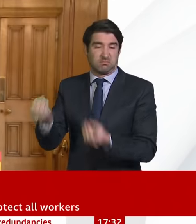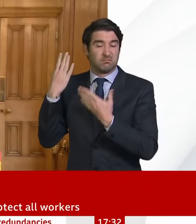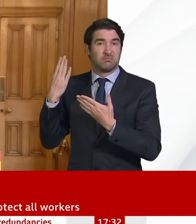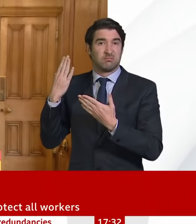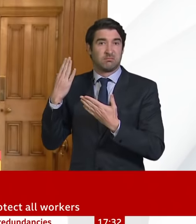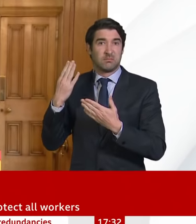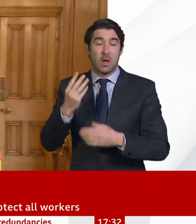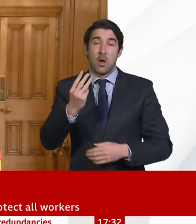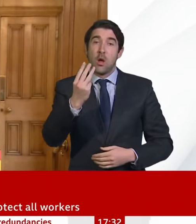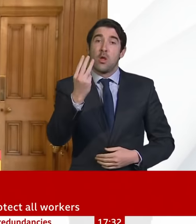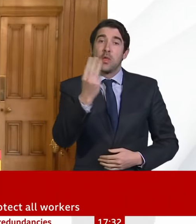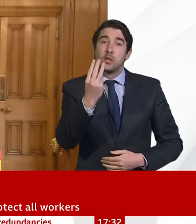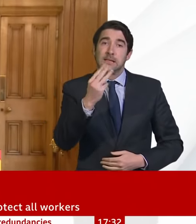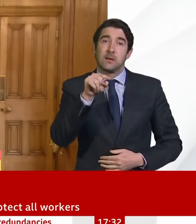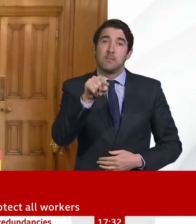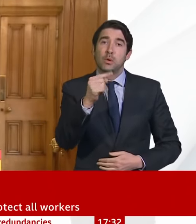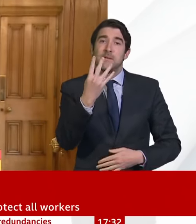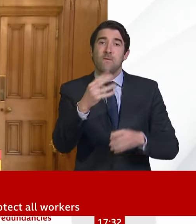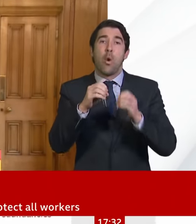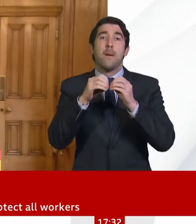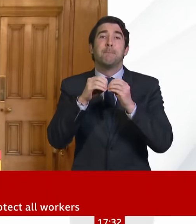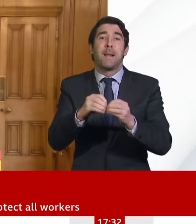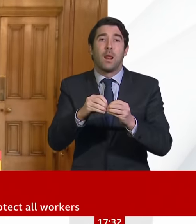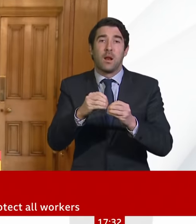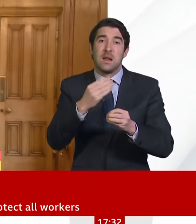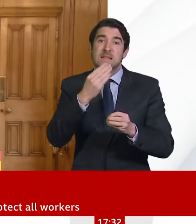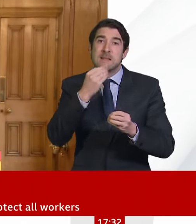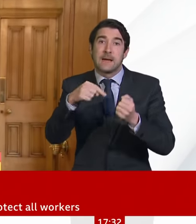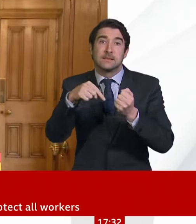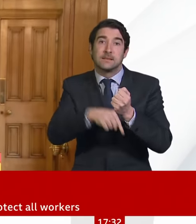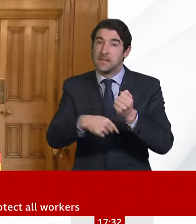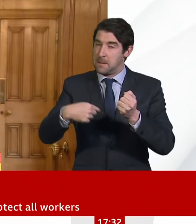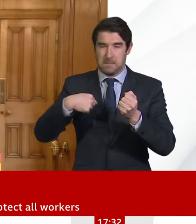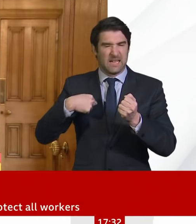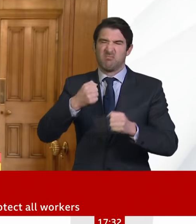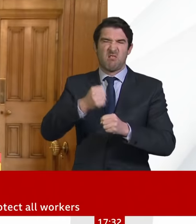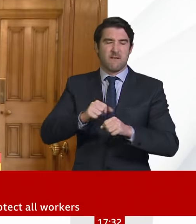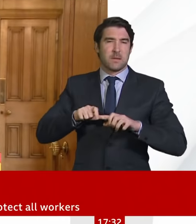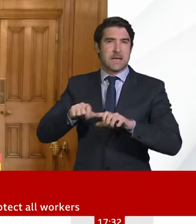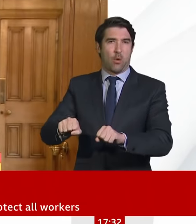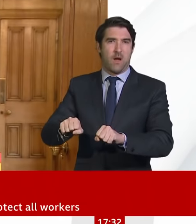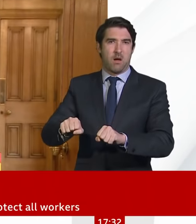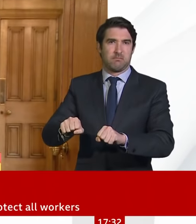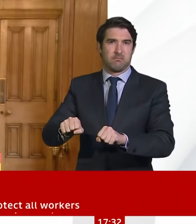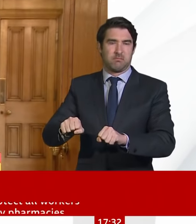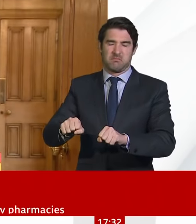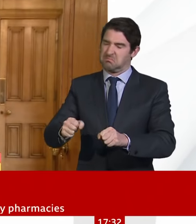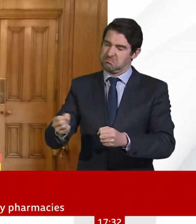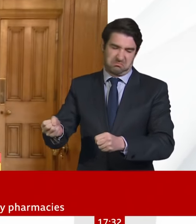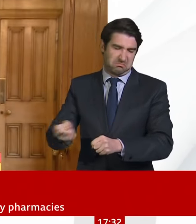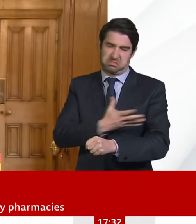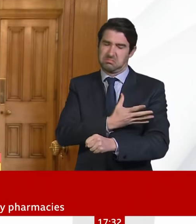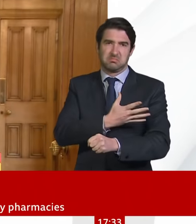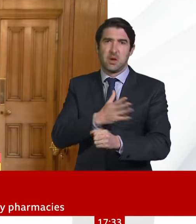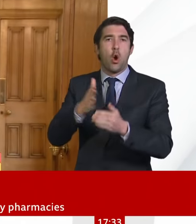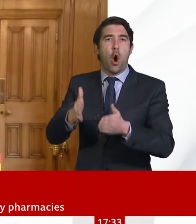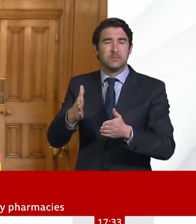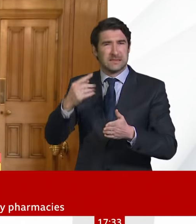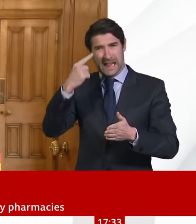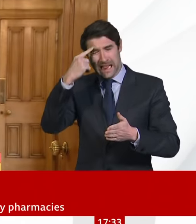of historic NHS debt. This landmark step will not only put the NHS in a stronger